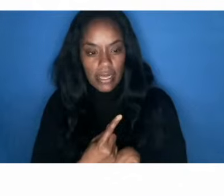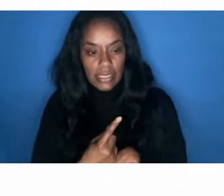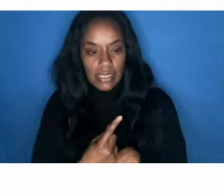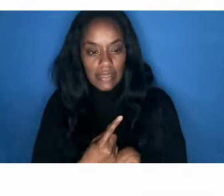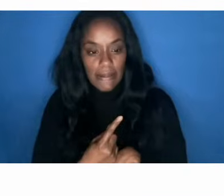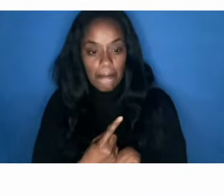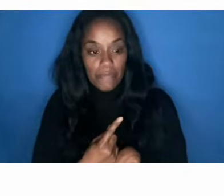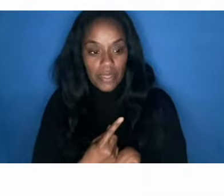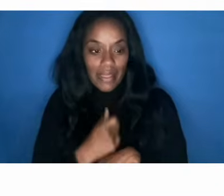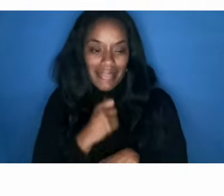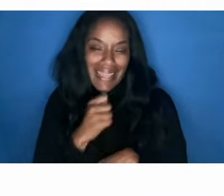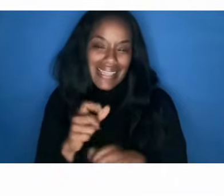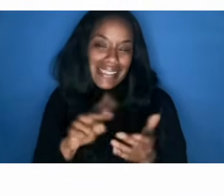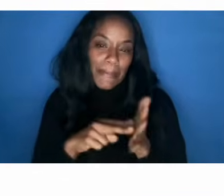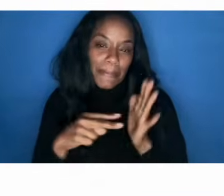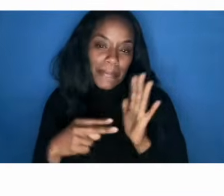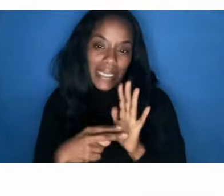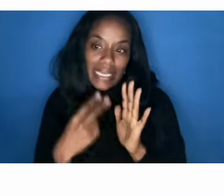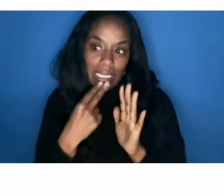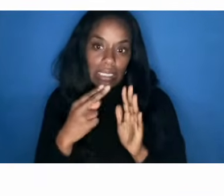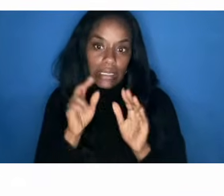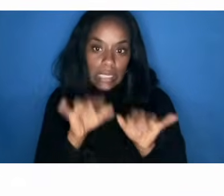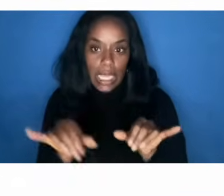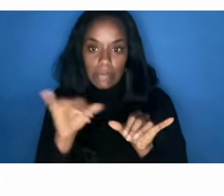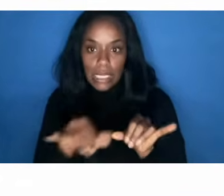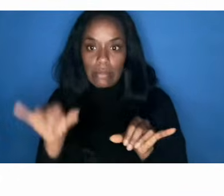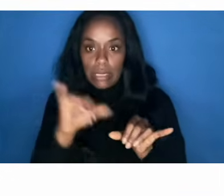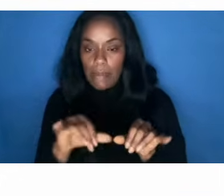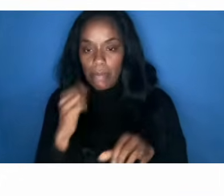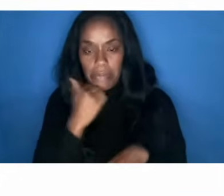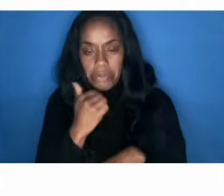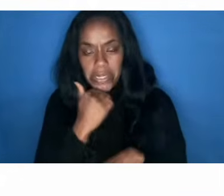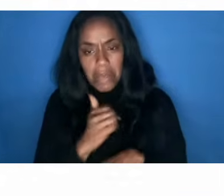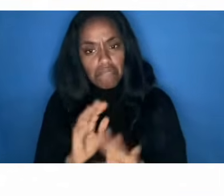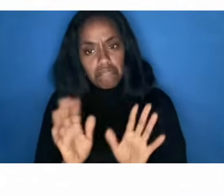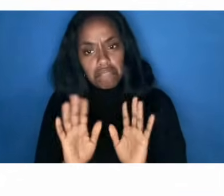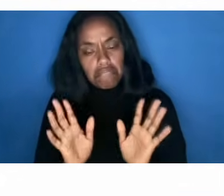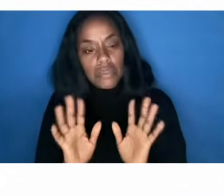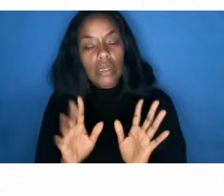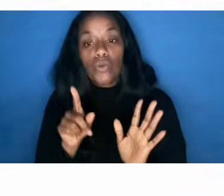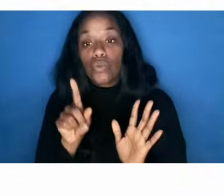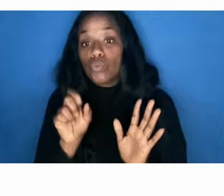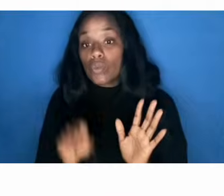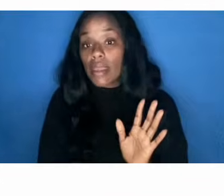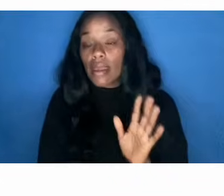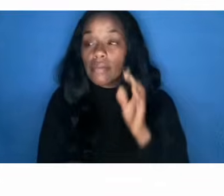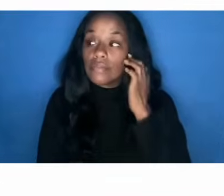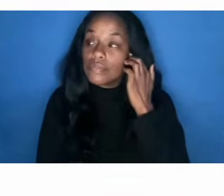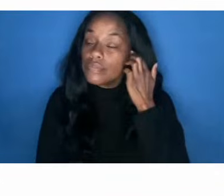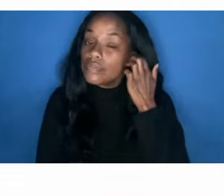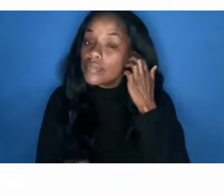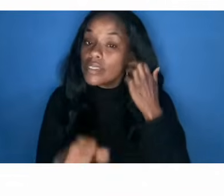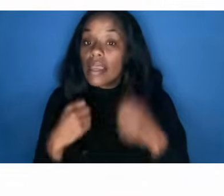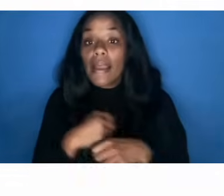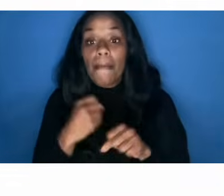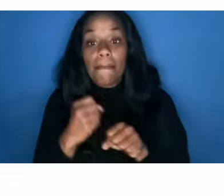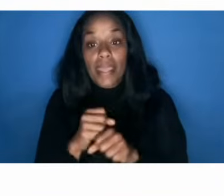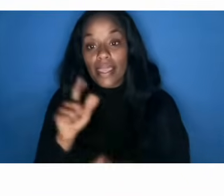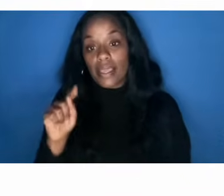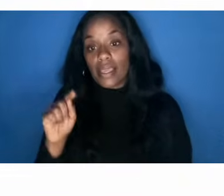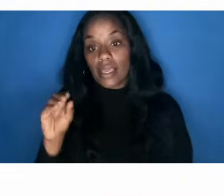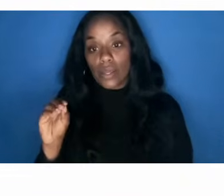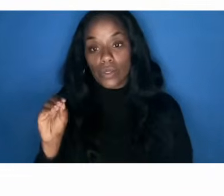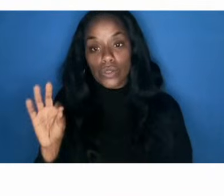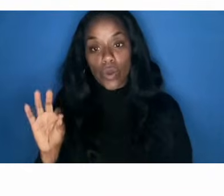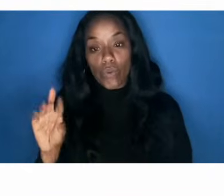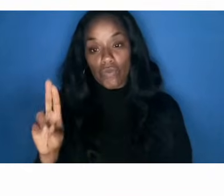even necessarily mean eating the same thing every day. Like, you can, make a pan of tofu and you can